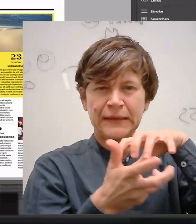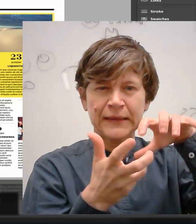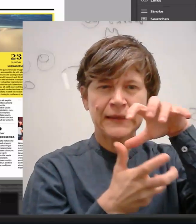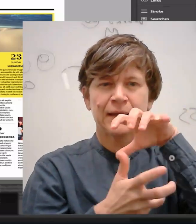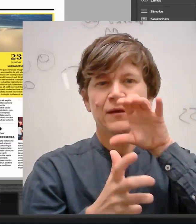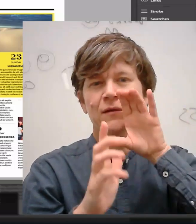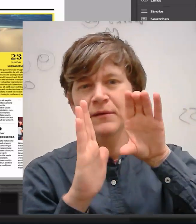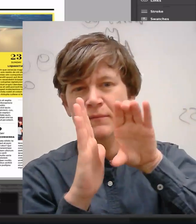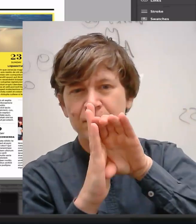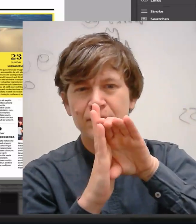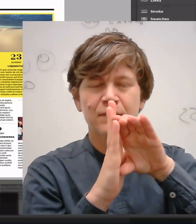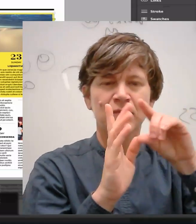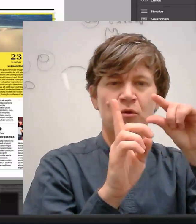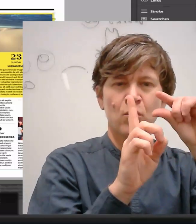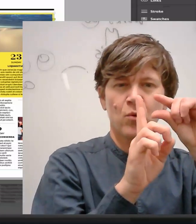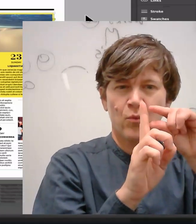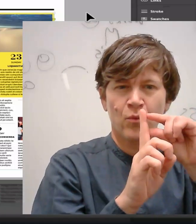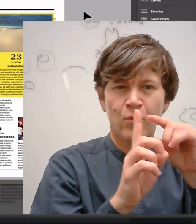just drag that up.